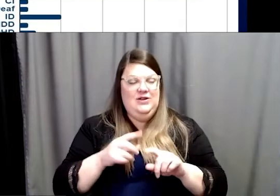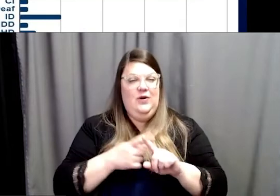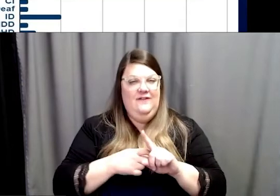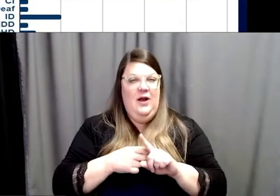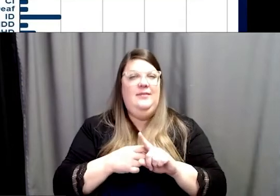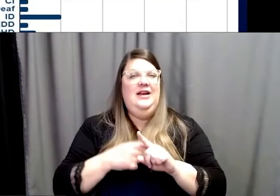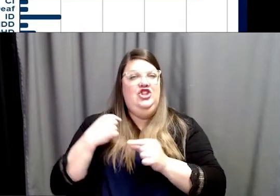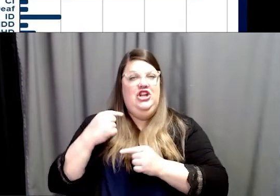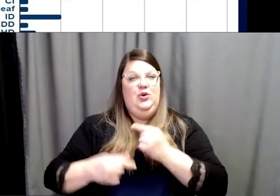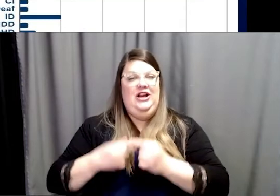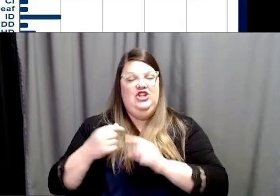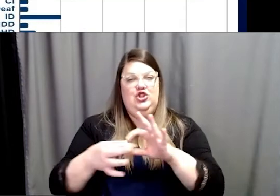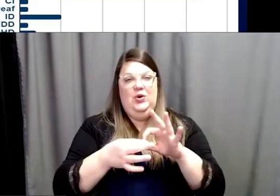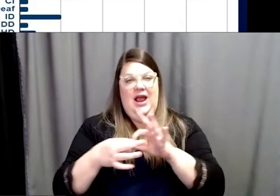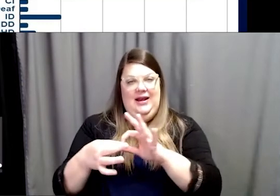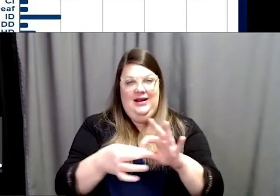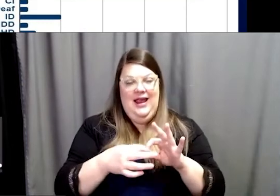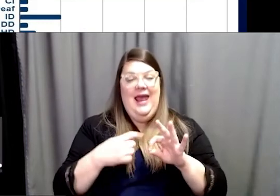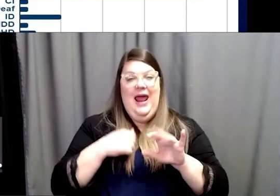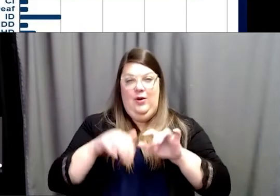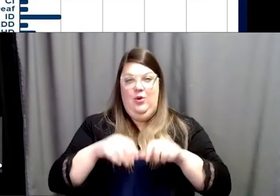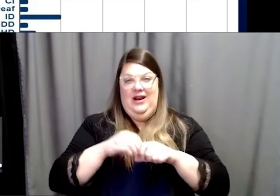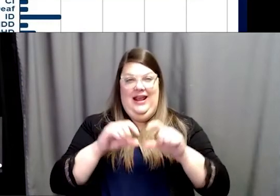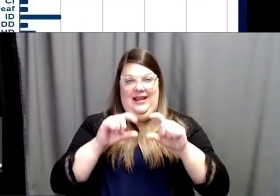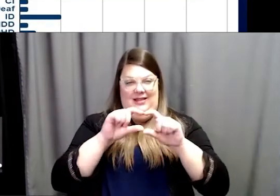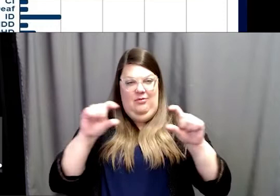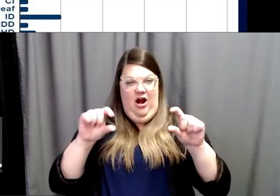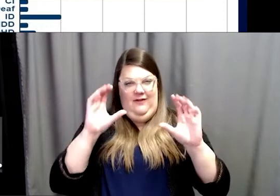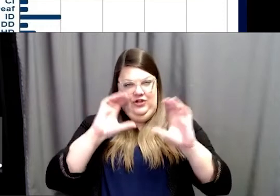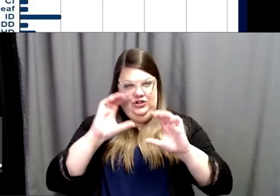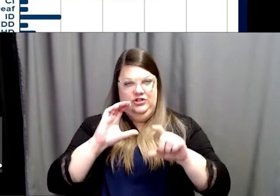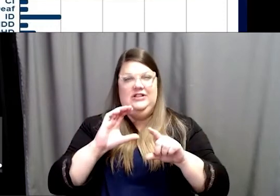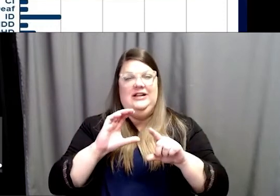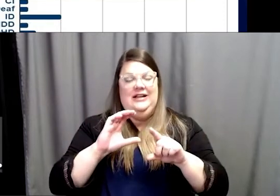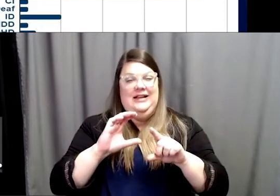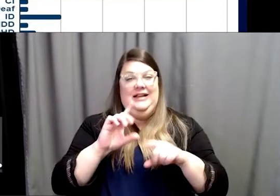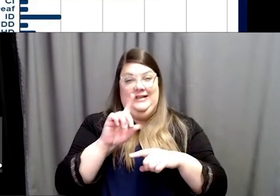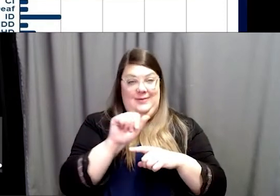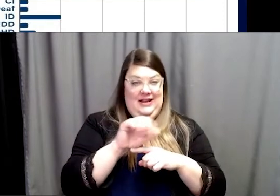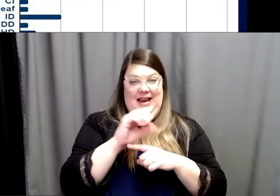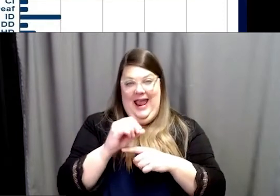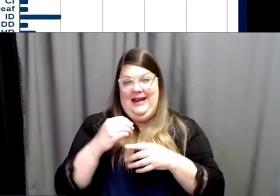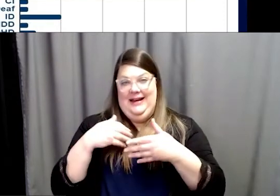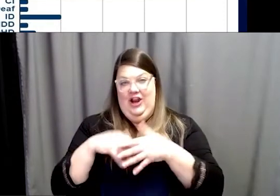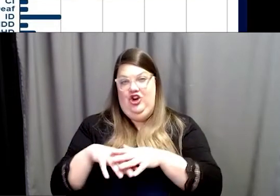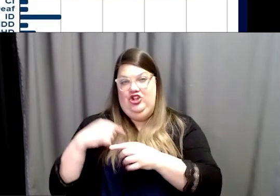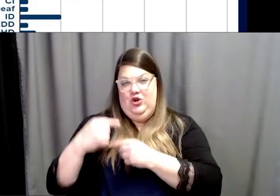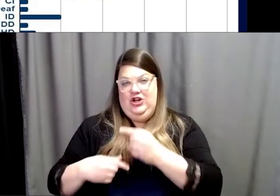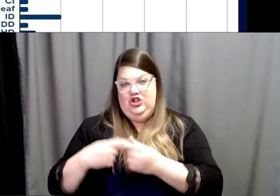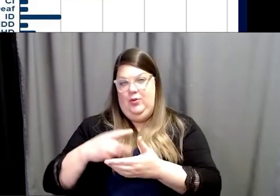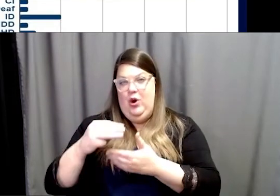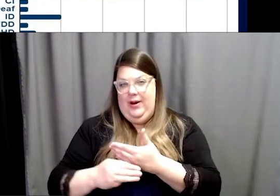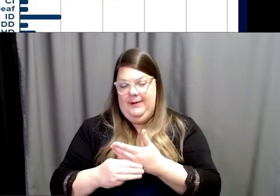would put in the search bar disability and intergenerational programming.